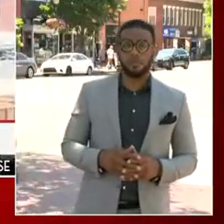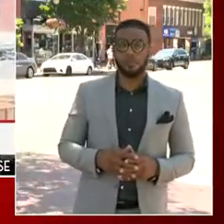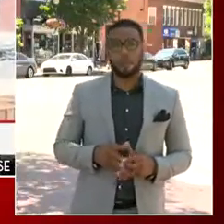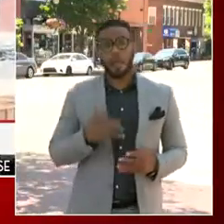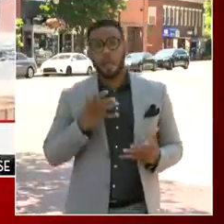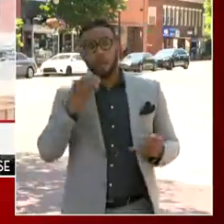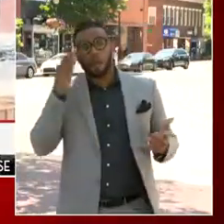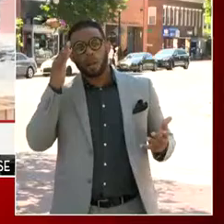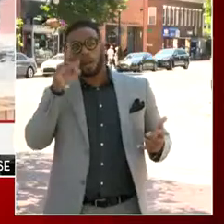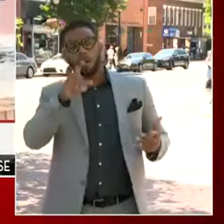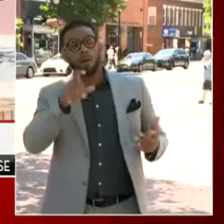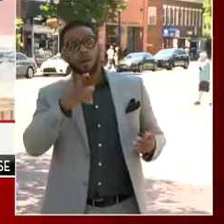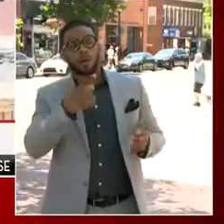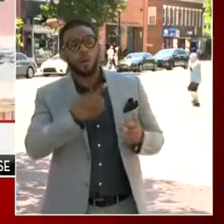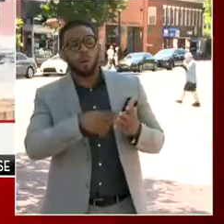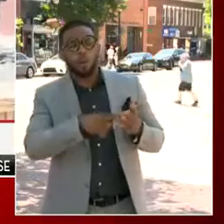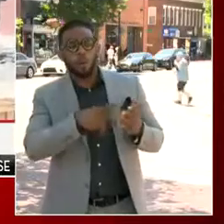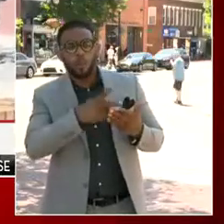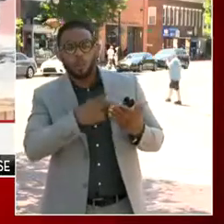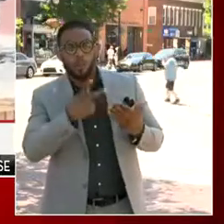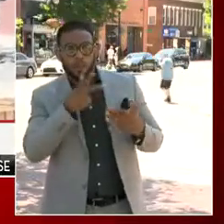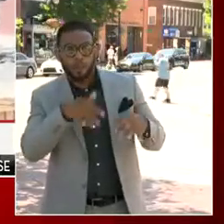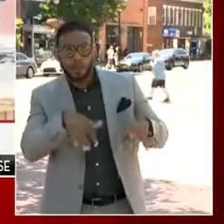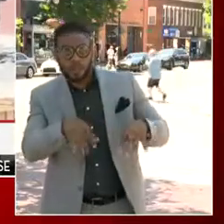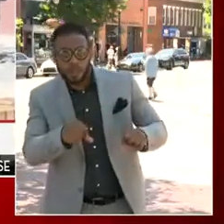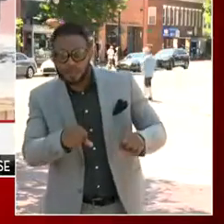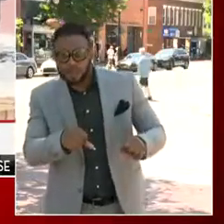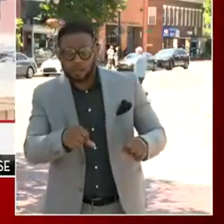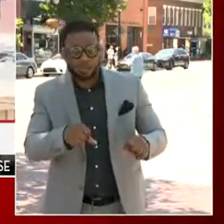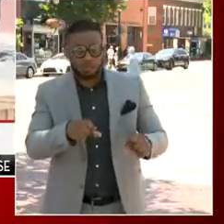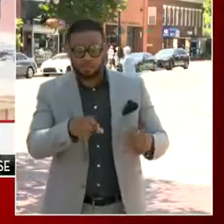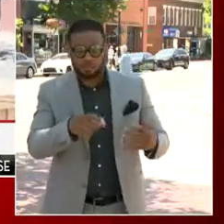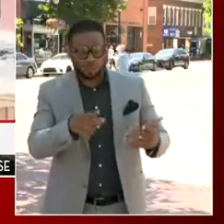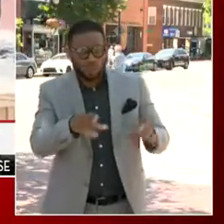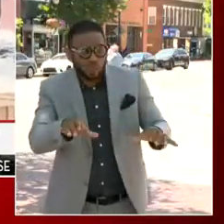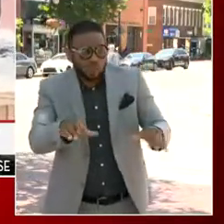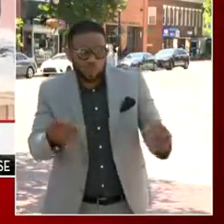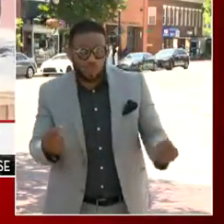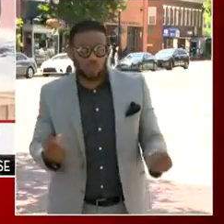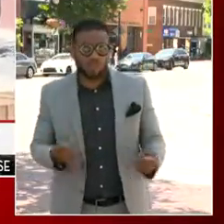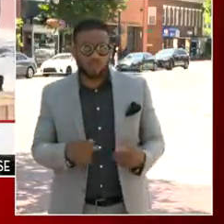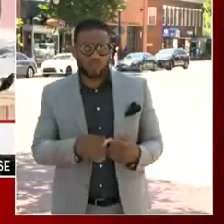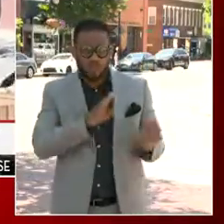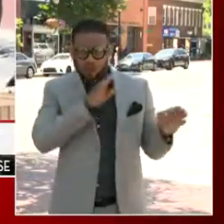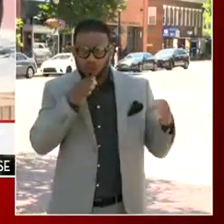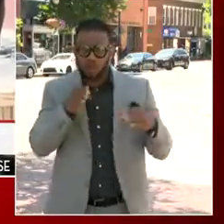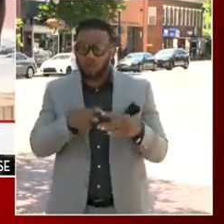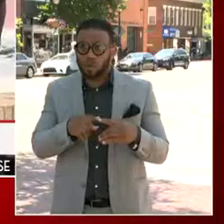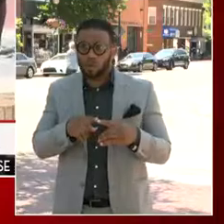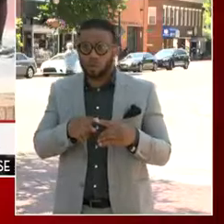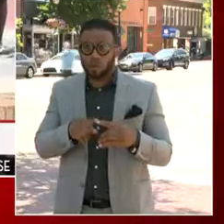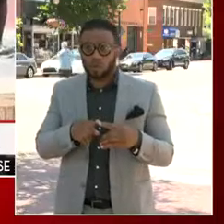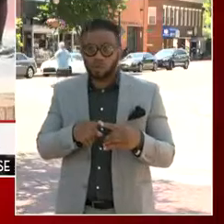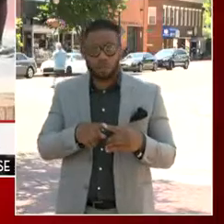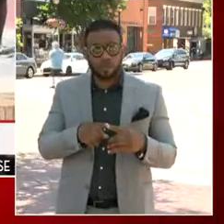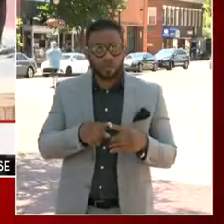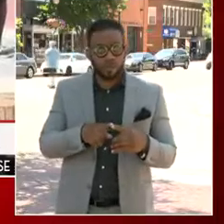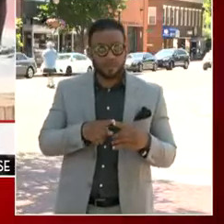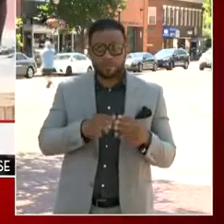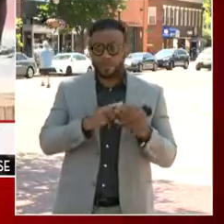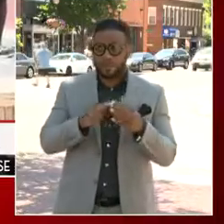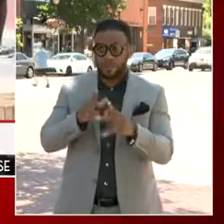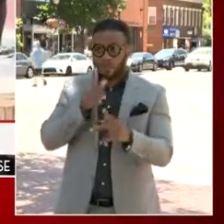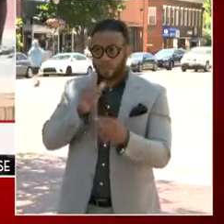I want to know what initiatives are being taken to cater to the returning citizens, that the ones